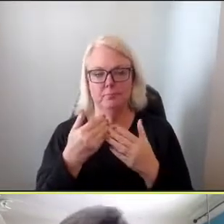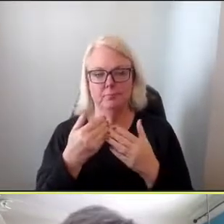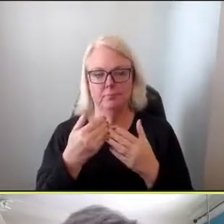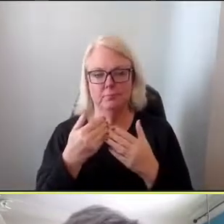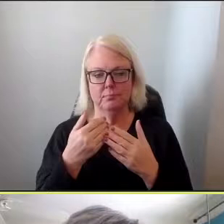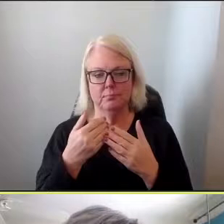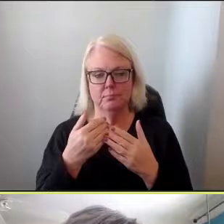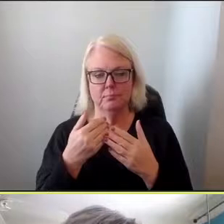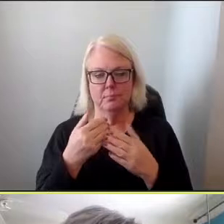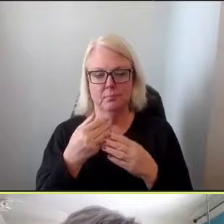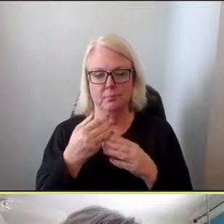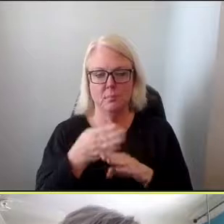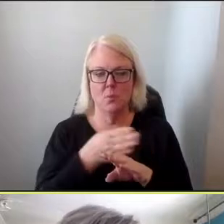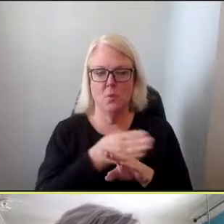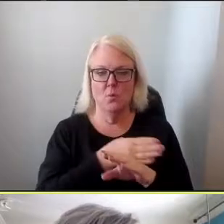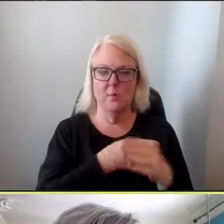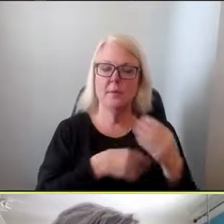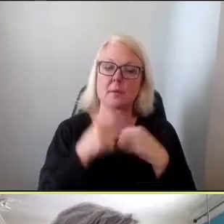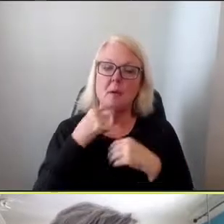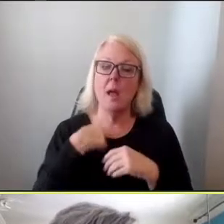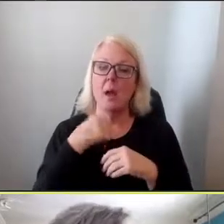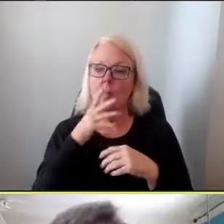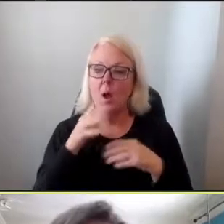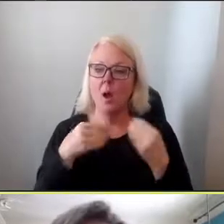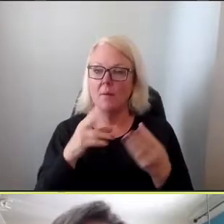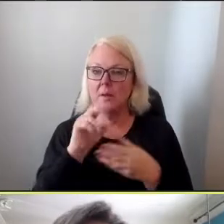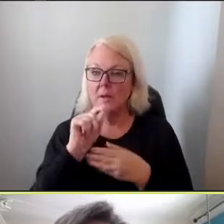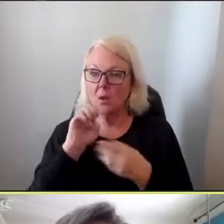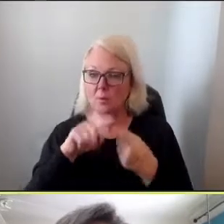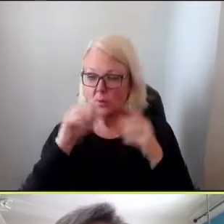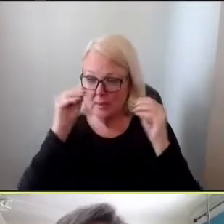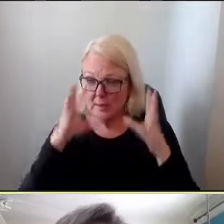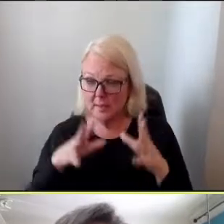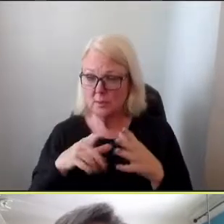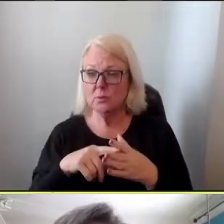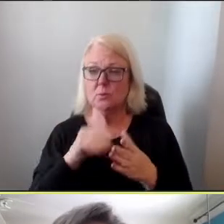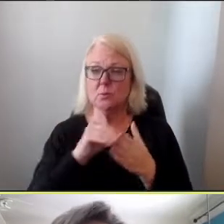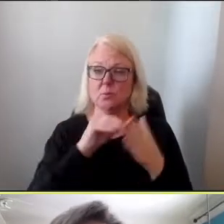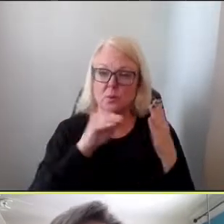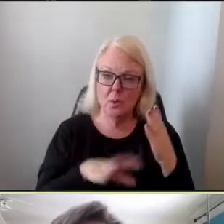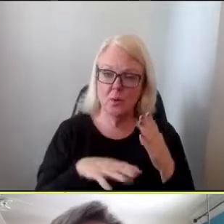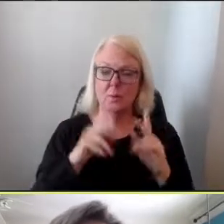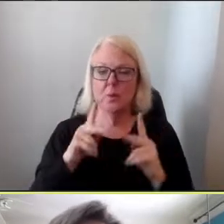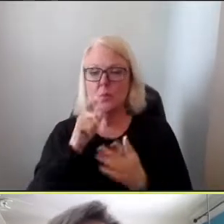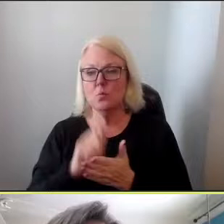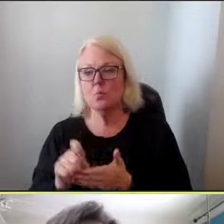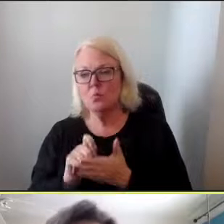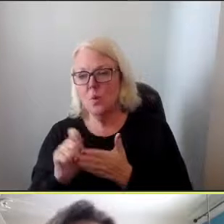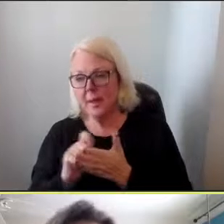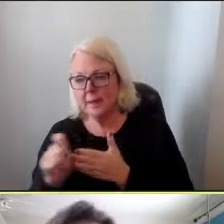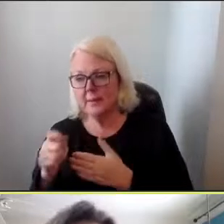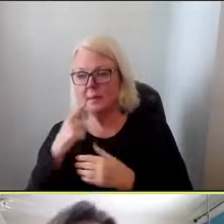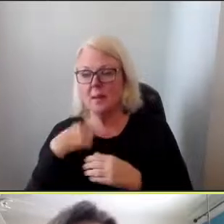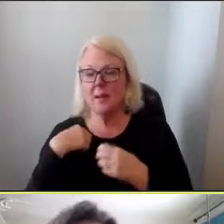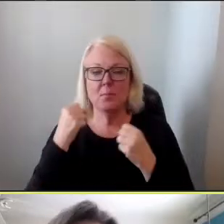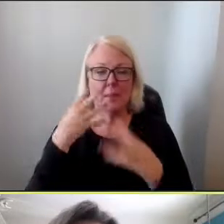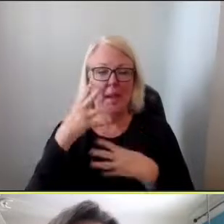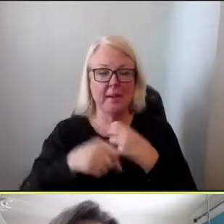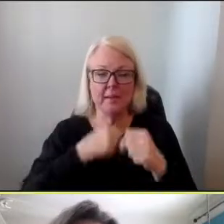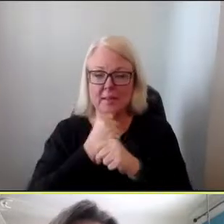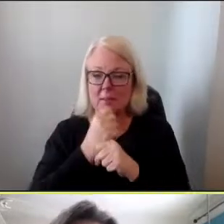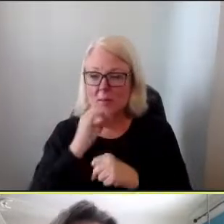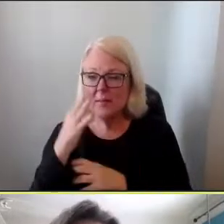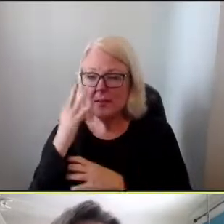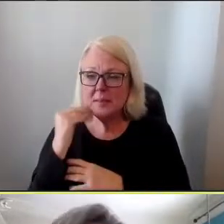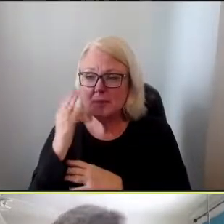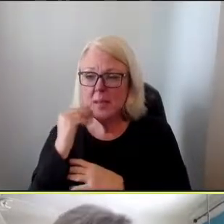And this is the note I would offer to teachers, consultants, and students of writing, those of us who have decades of experience and